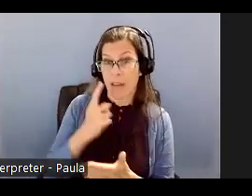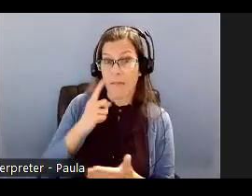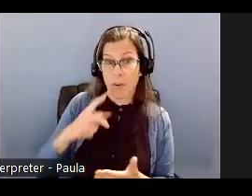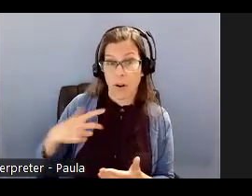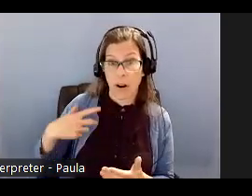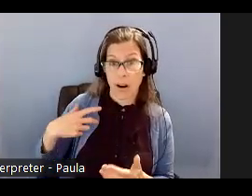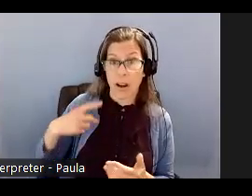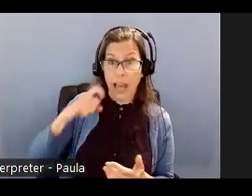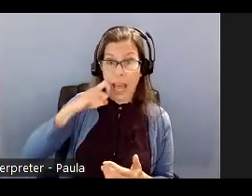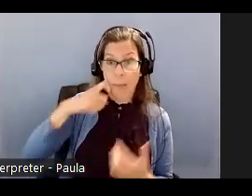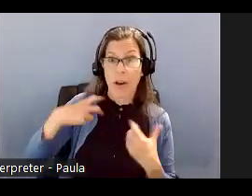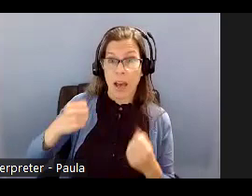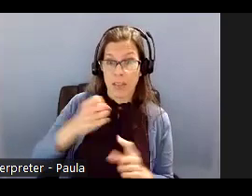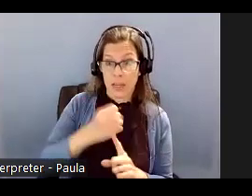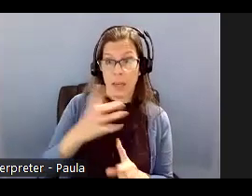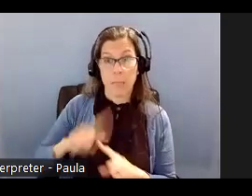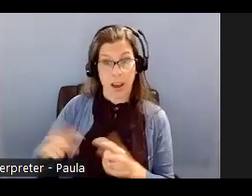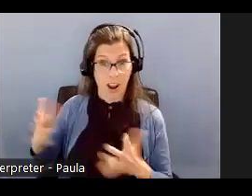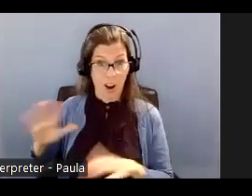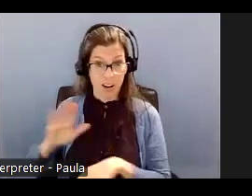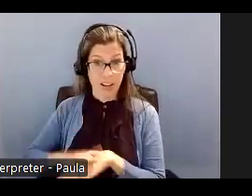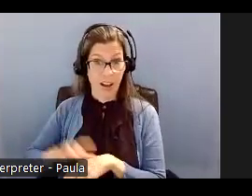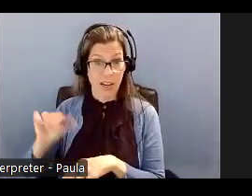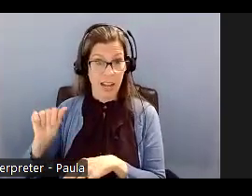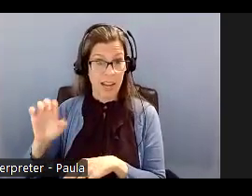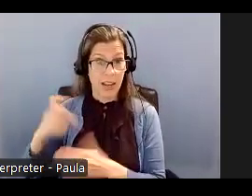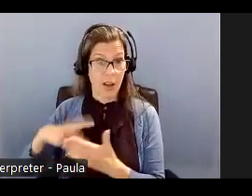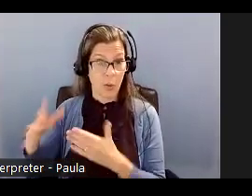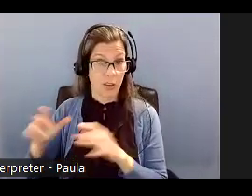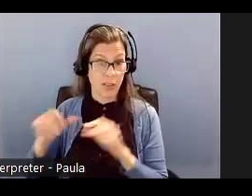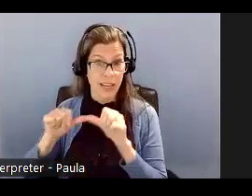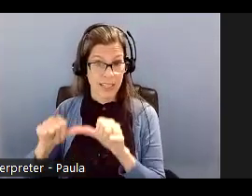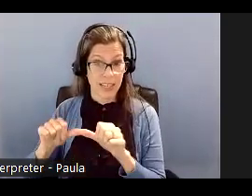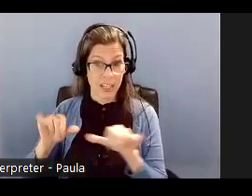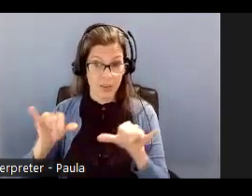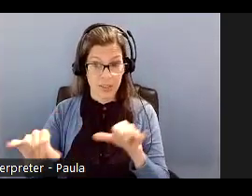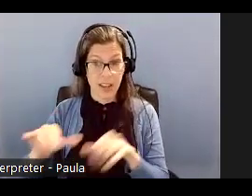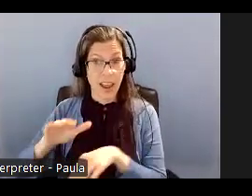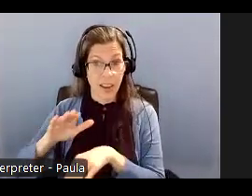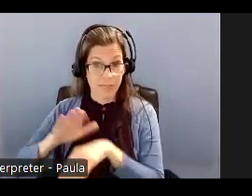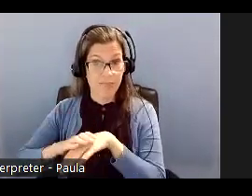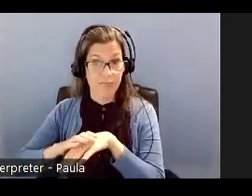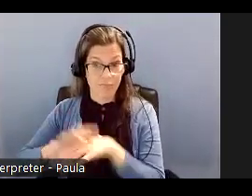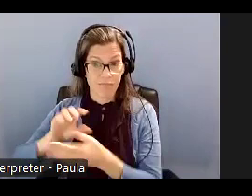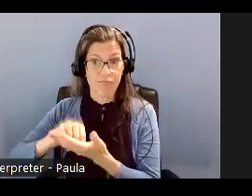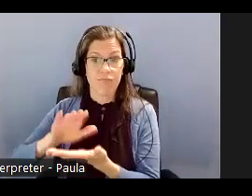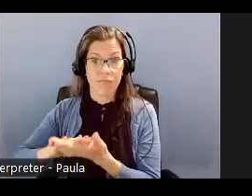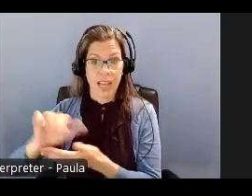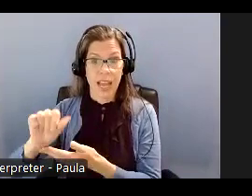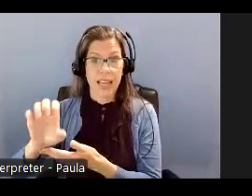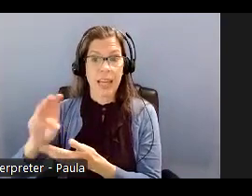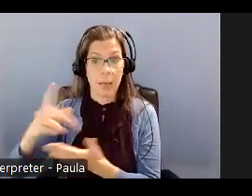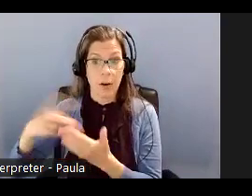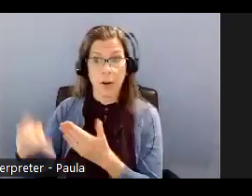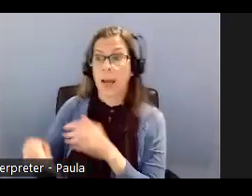expansion, but they're on the AEM program, will they continue to stay on the AEM program? Yes, they will,